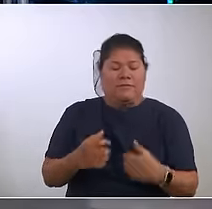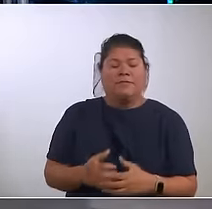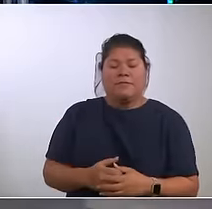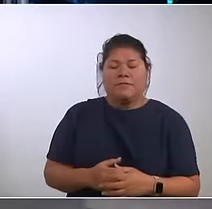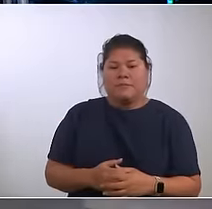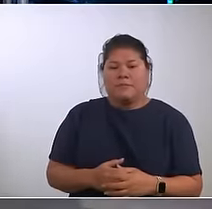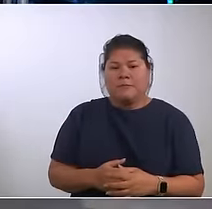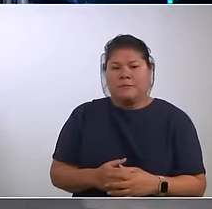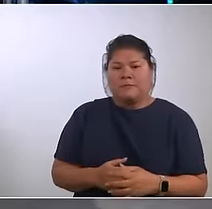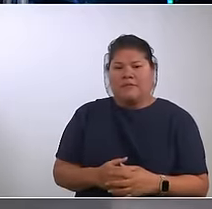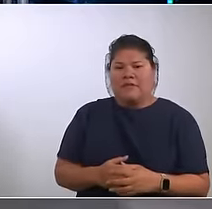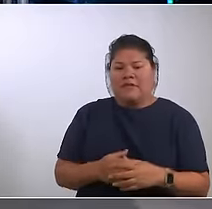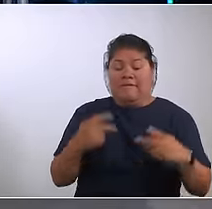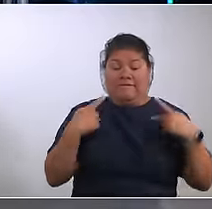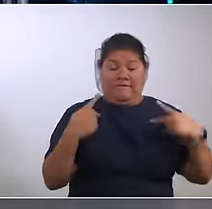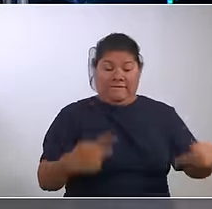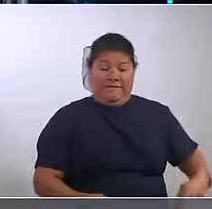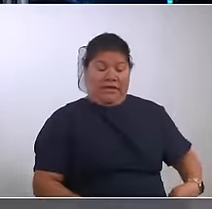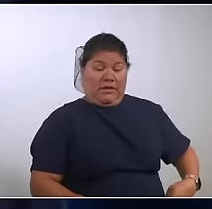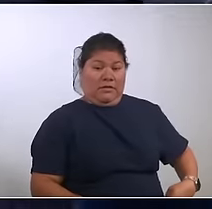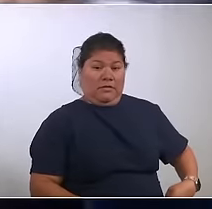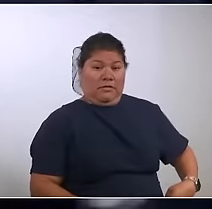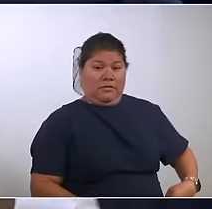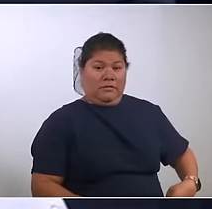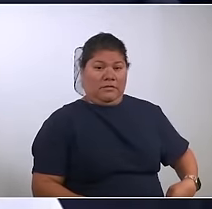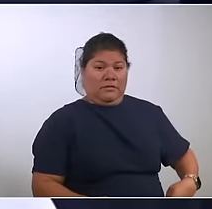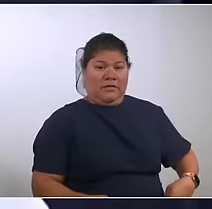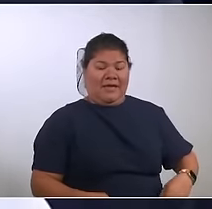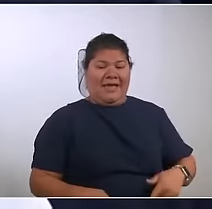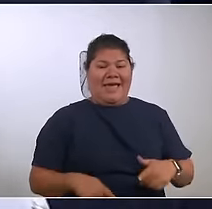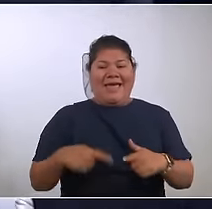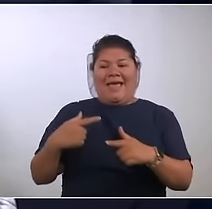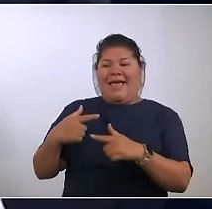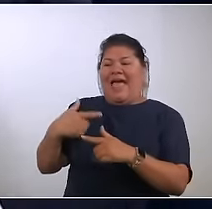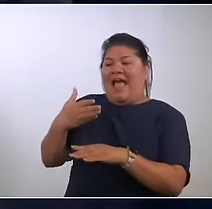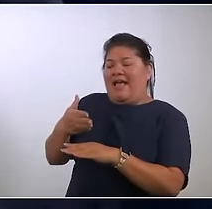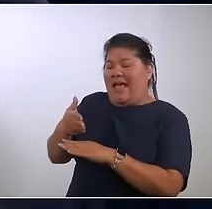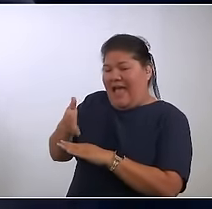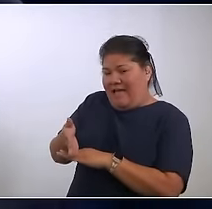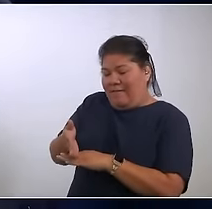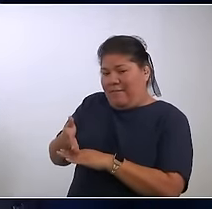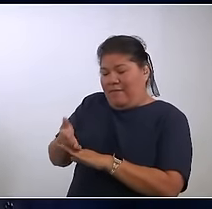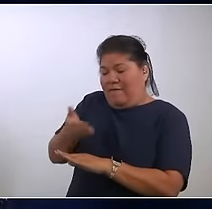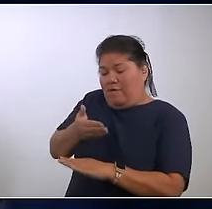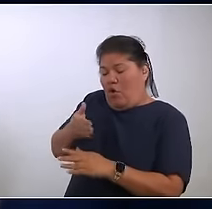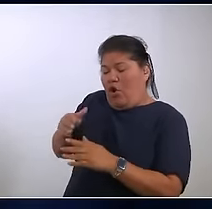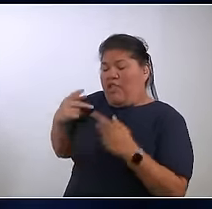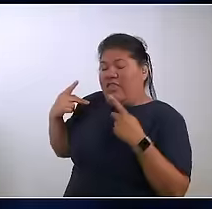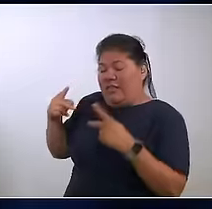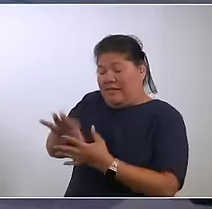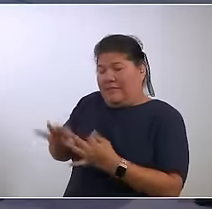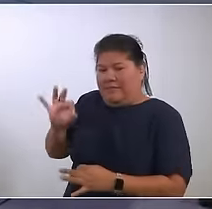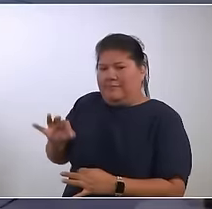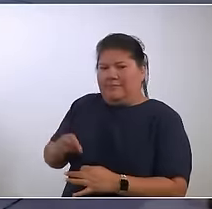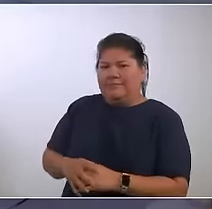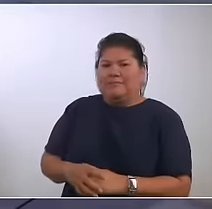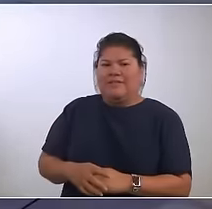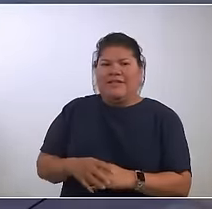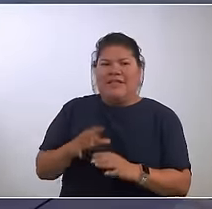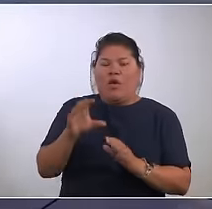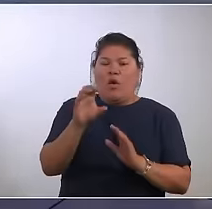spiritual restoration. Lo físico, the physical, precede lo espiritual. Precedes the spiritual. Este es un patrón